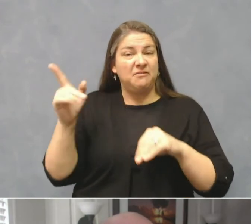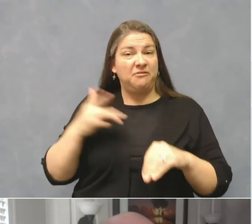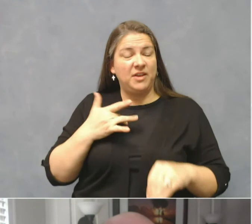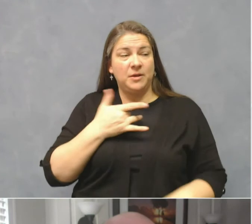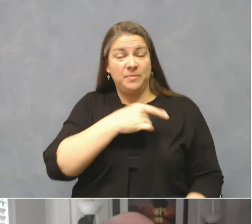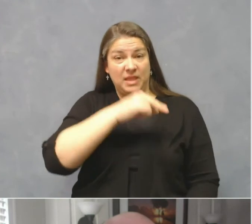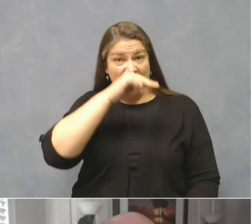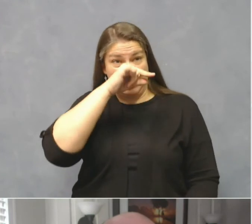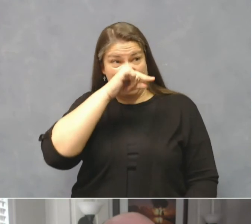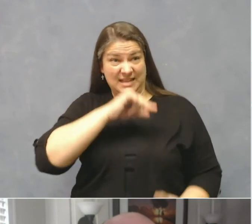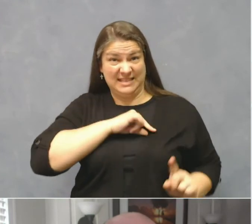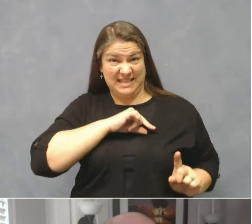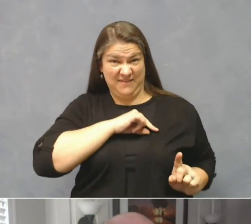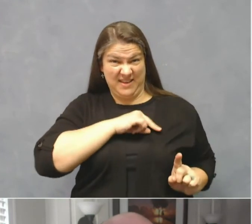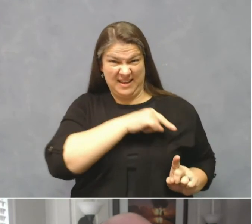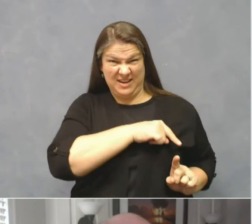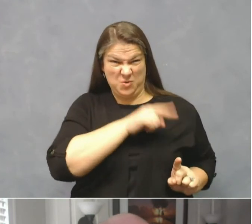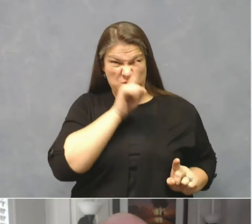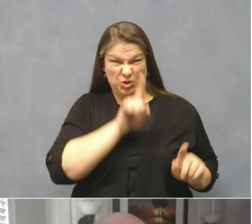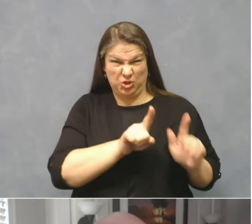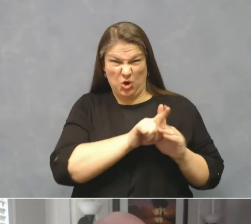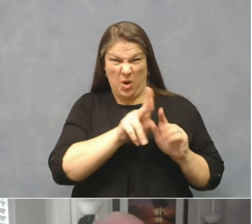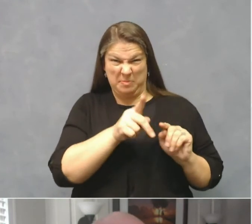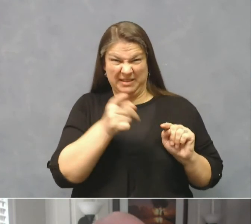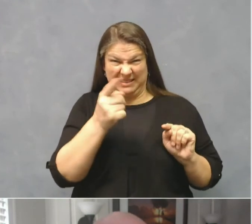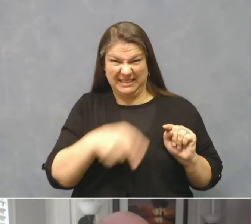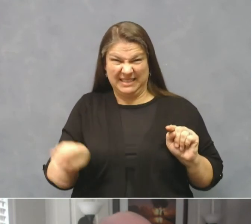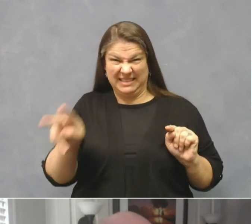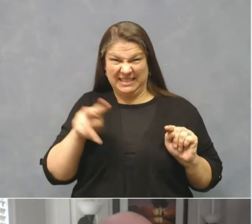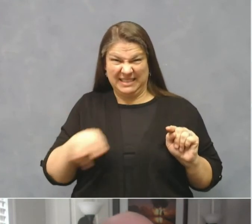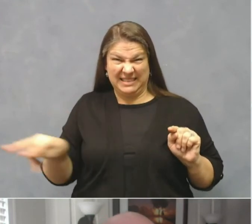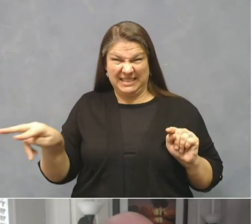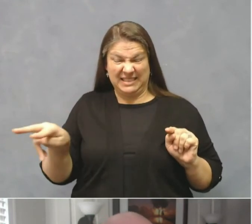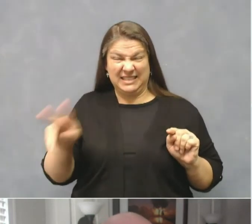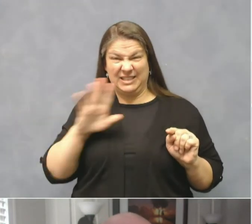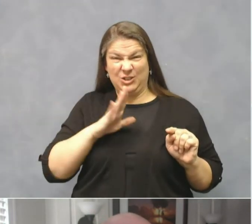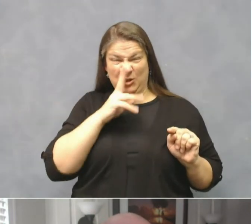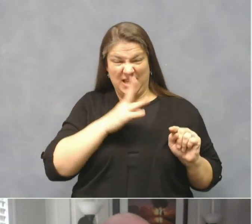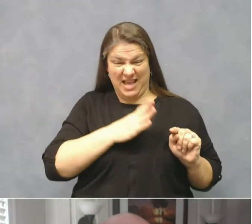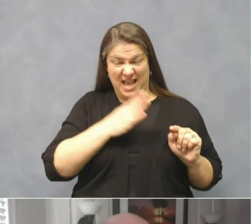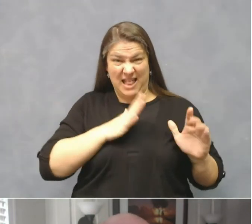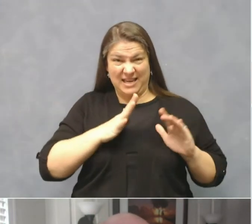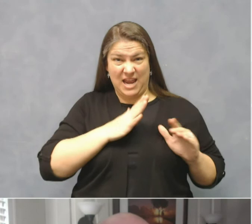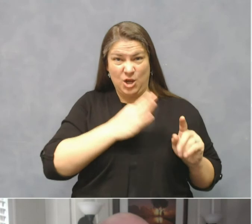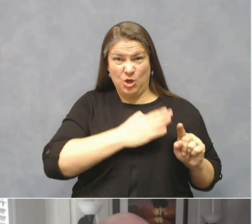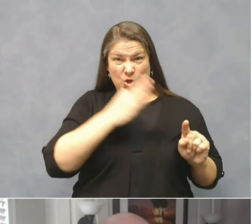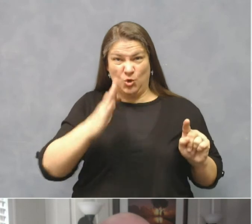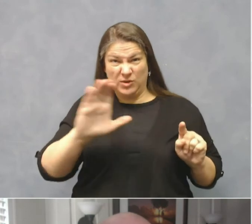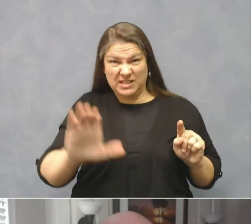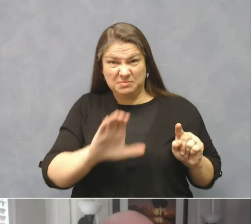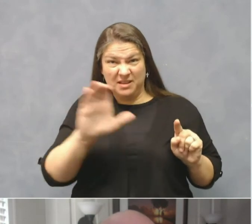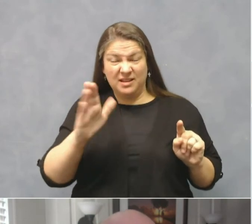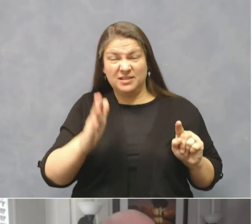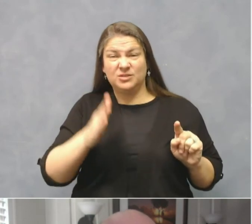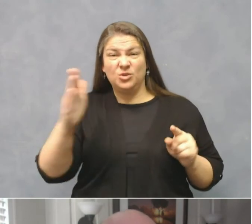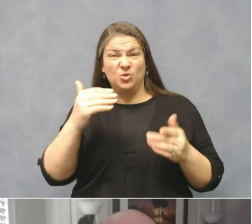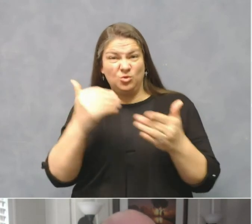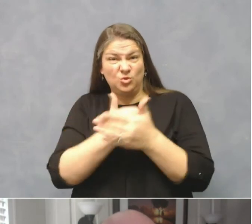next weeks and the holidays leading to Christmas, New Year's, and the other holidays associated with the